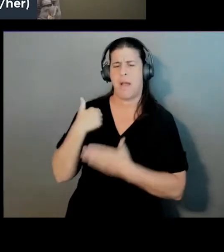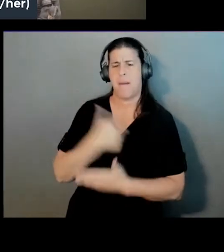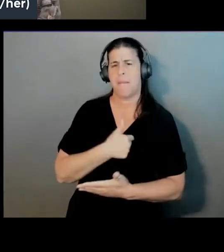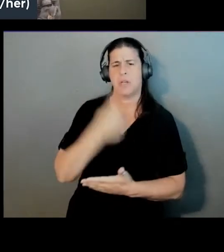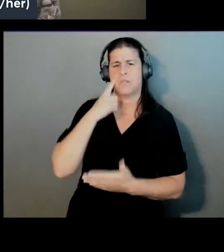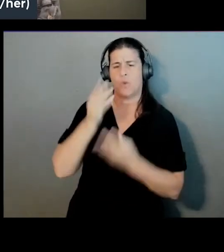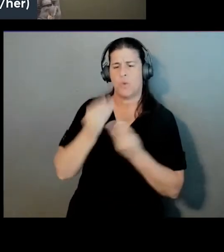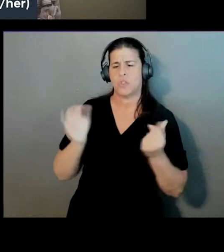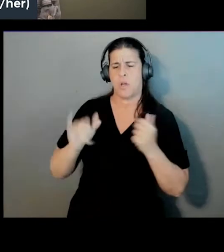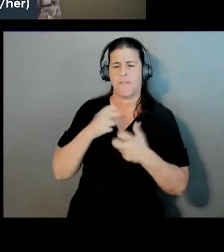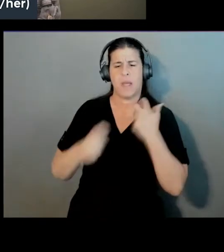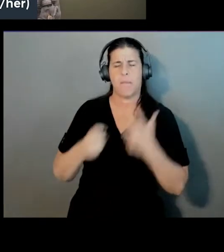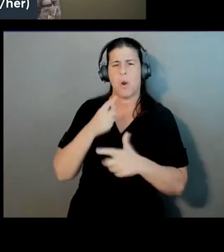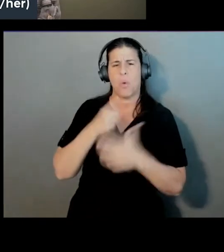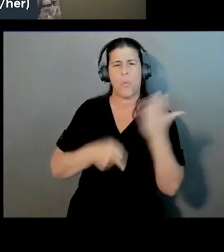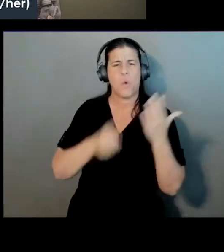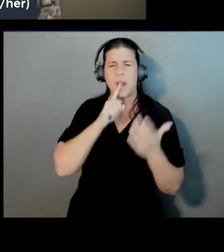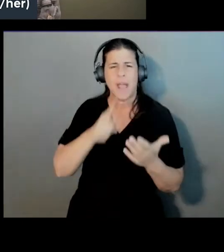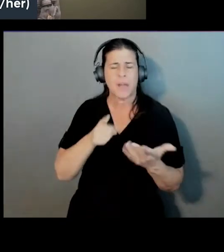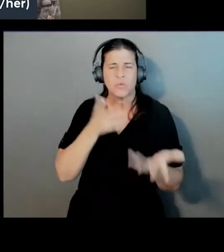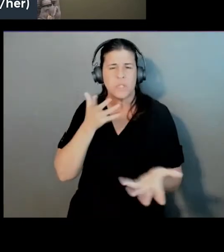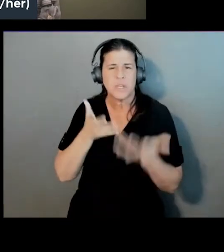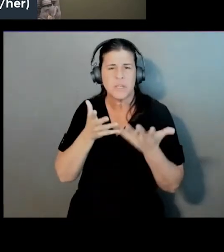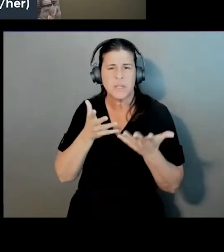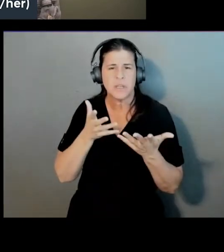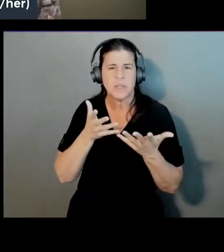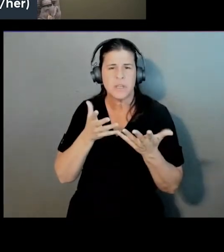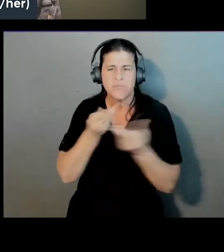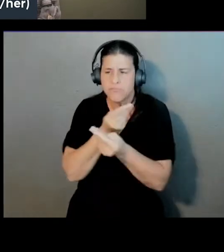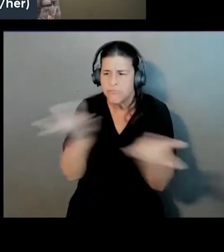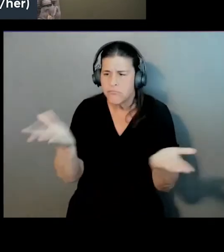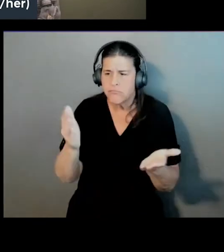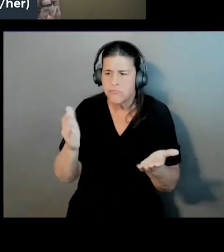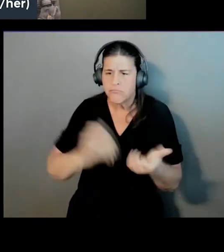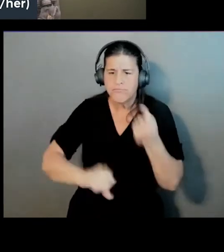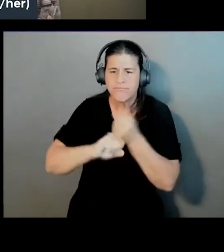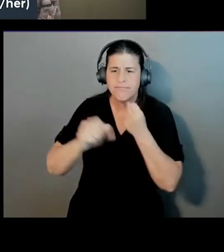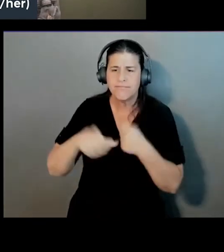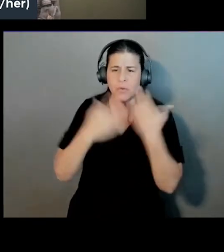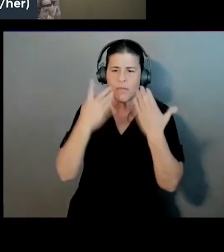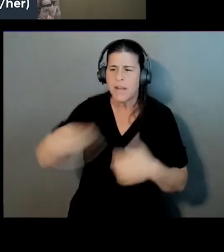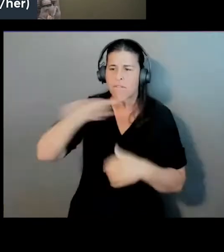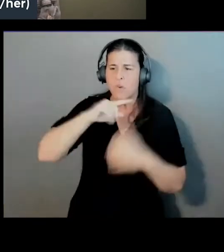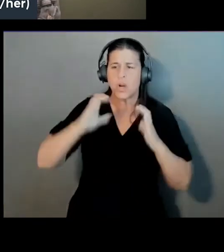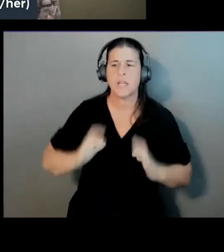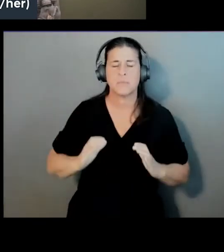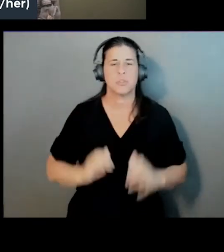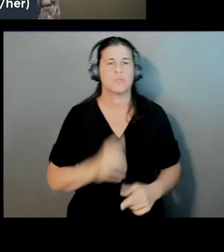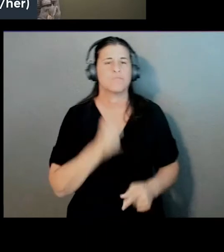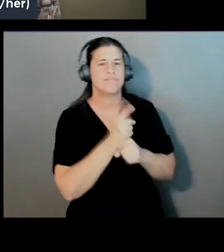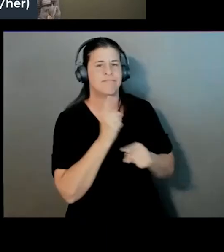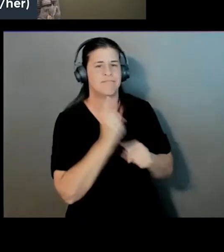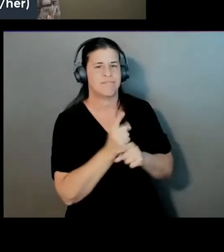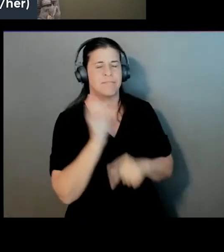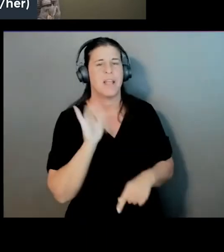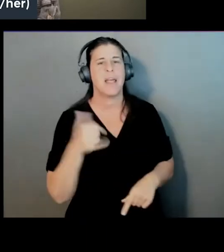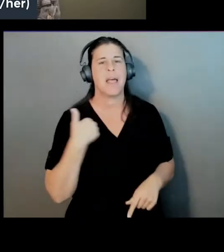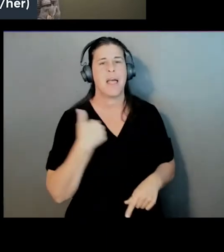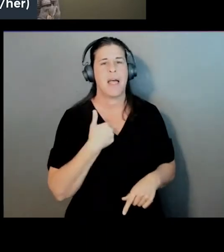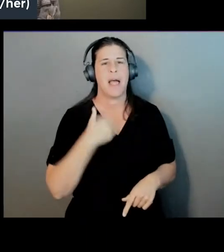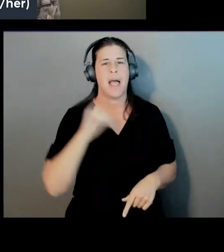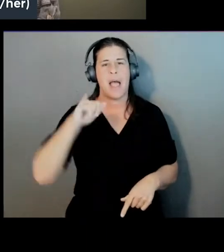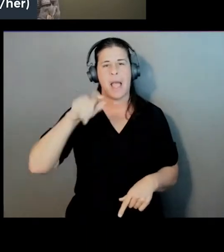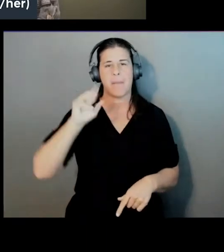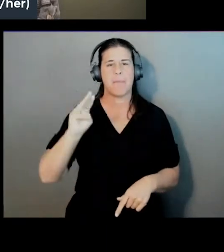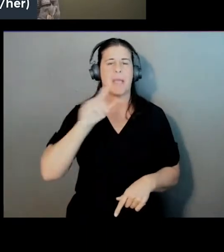What this is actually giving out to the customers? Right. So this is where IPAM really